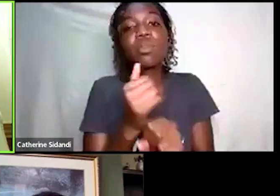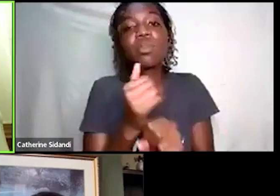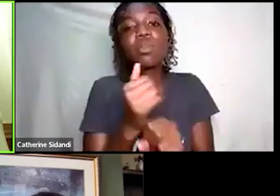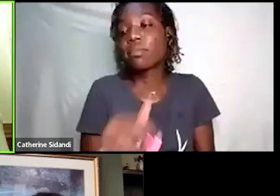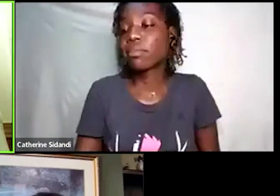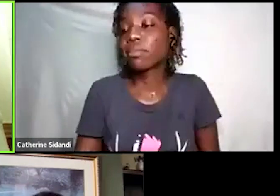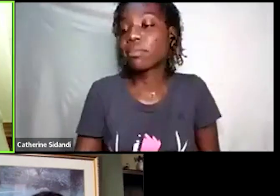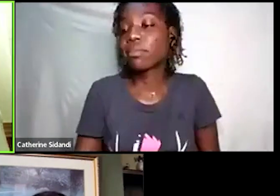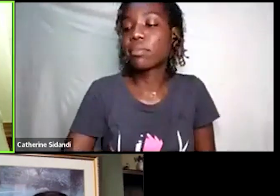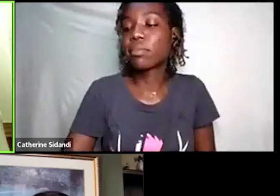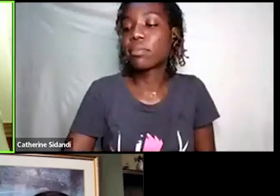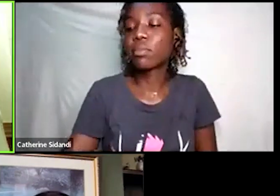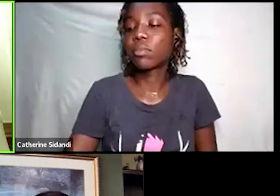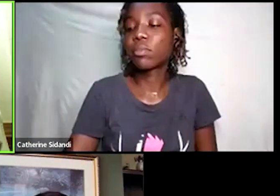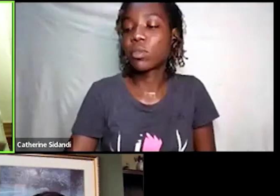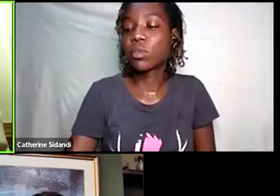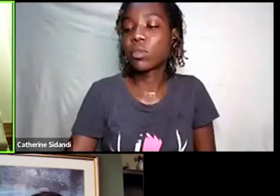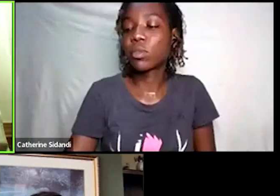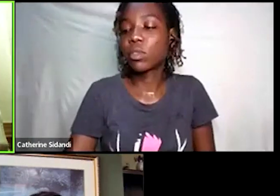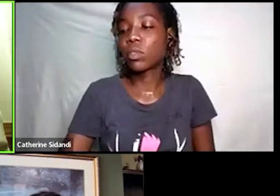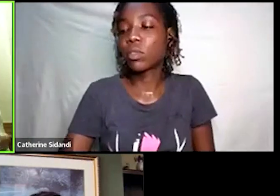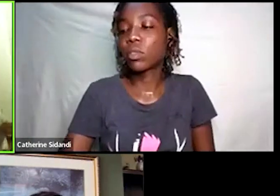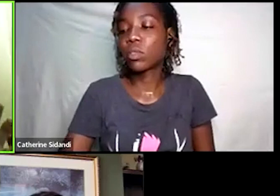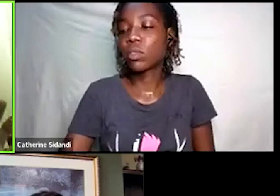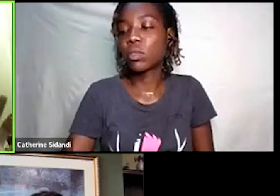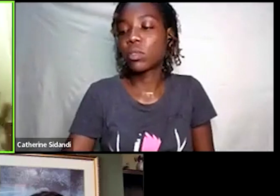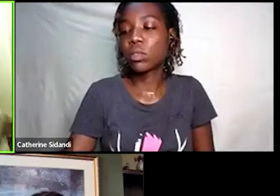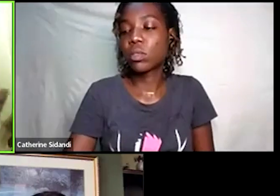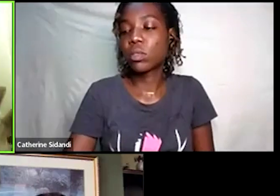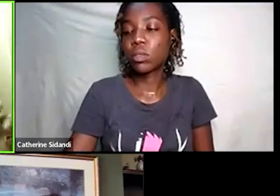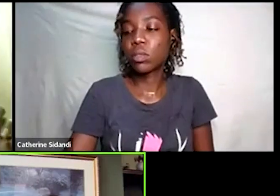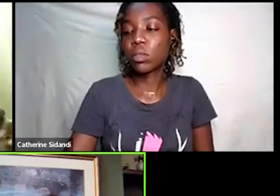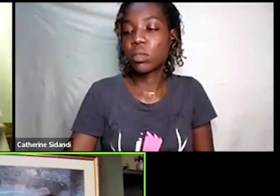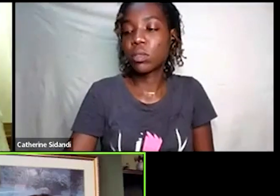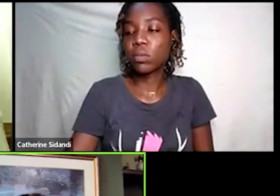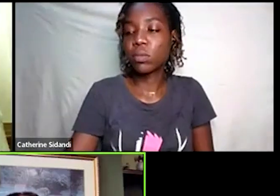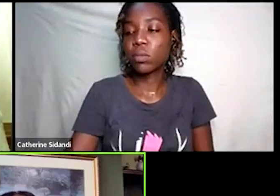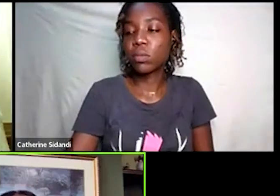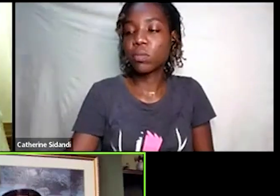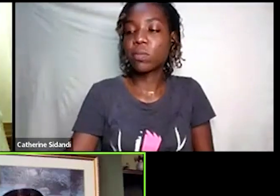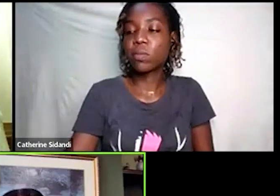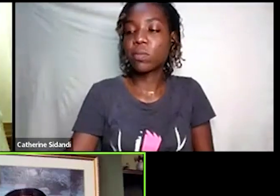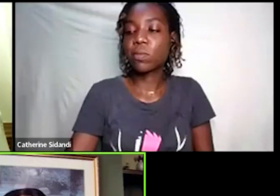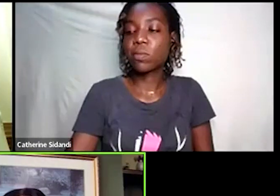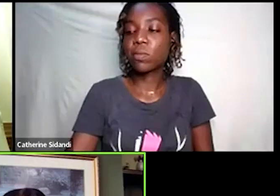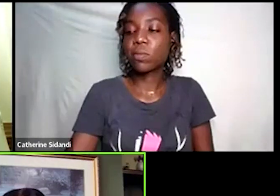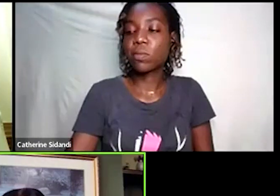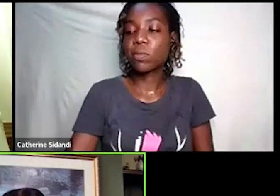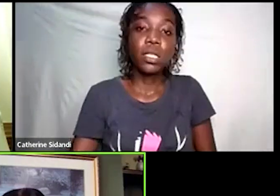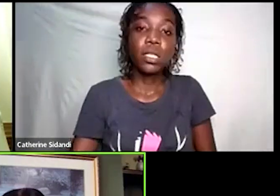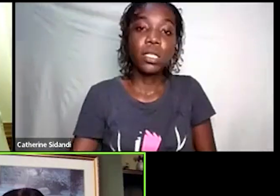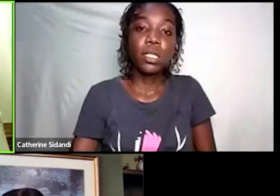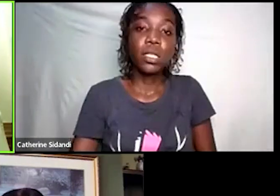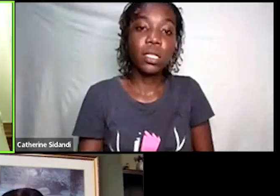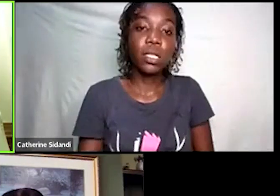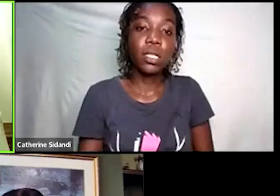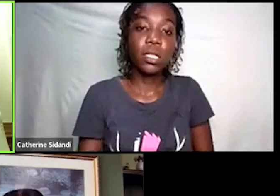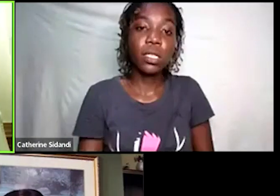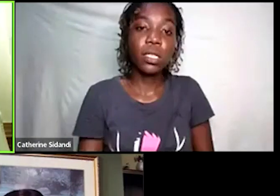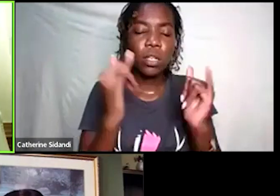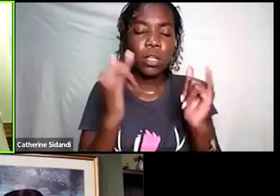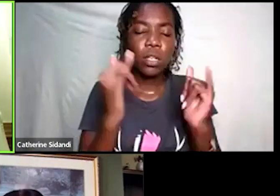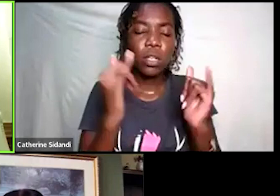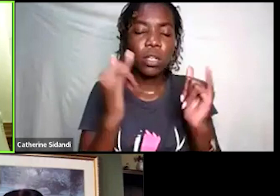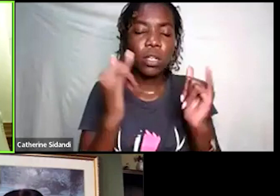Exactly. Okay. Oh, there's an interesting thing here before I let you go. I have a question. Yeah. A CEO brings a new employee without an interview and is